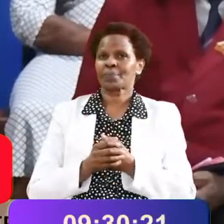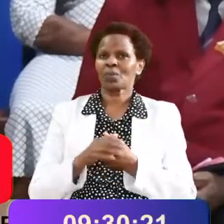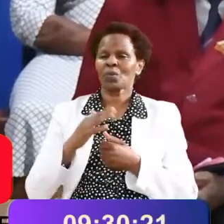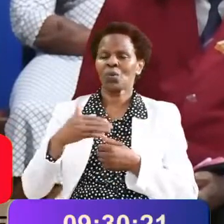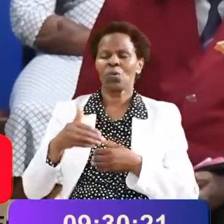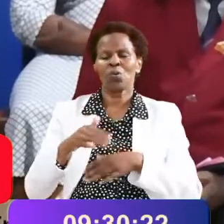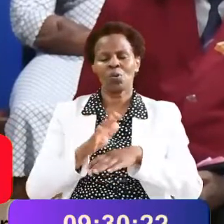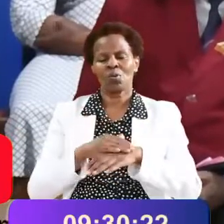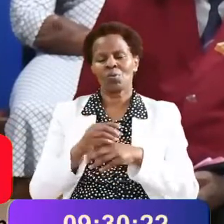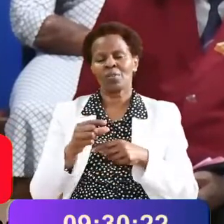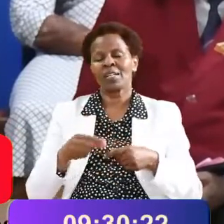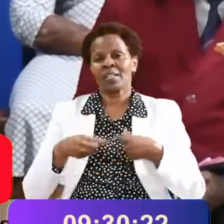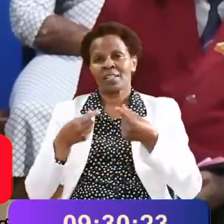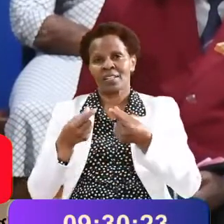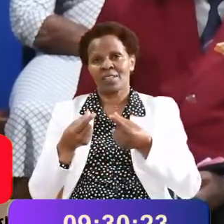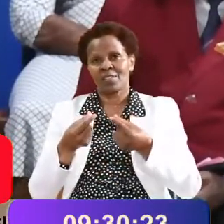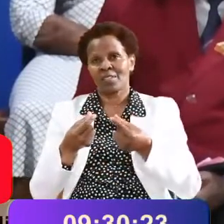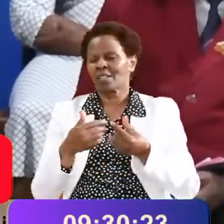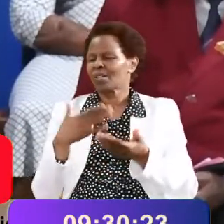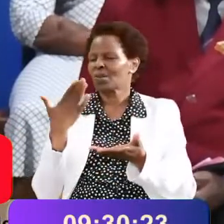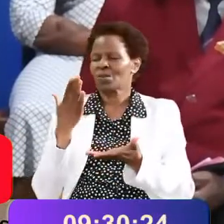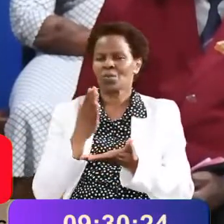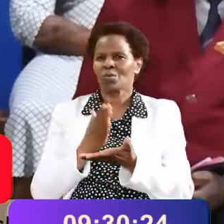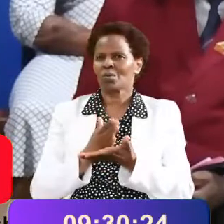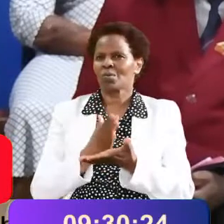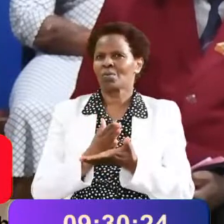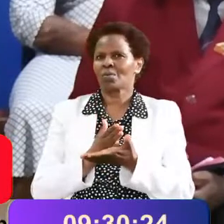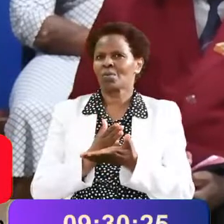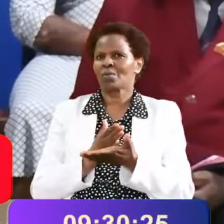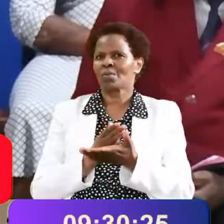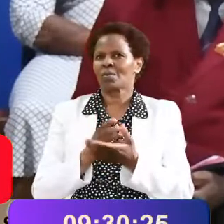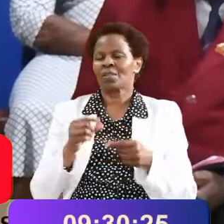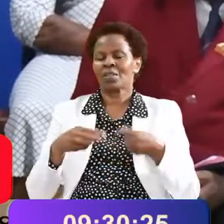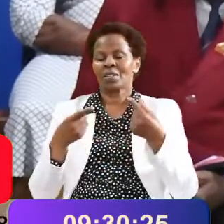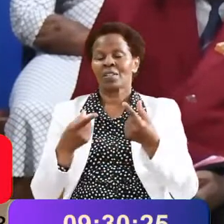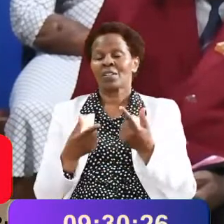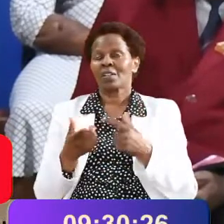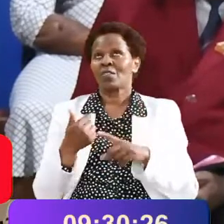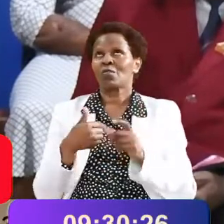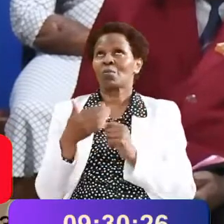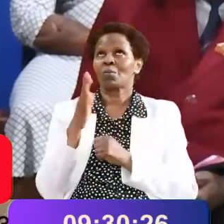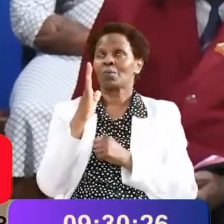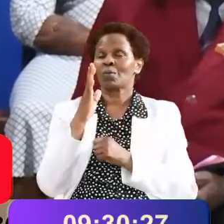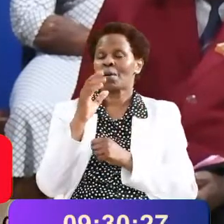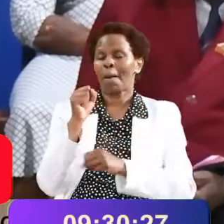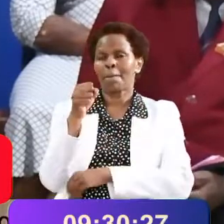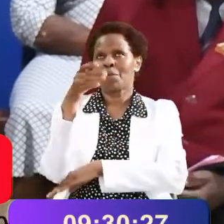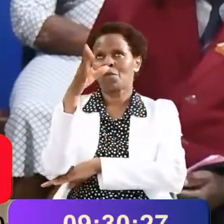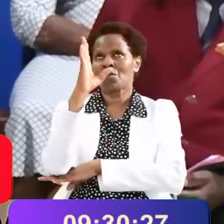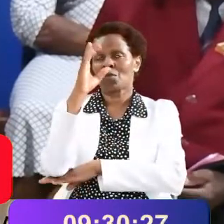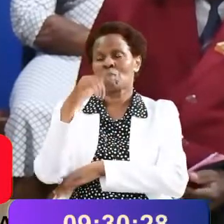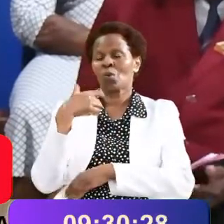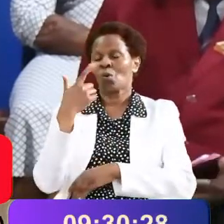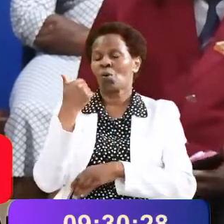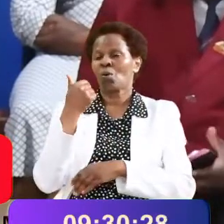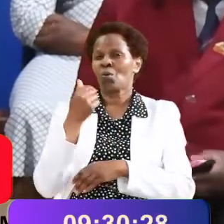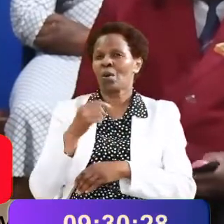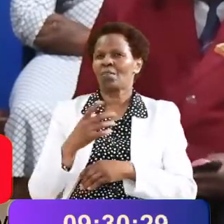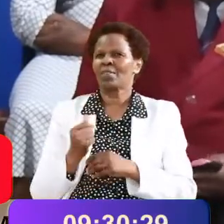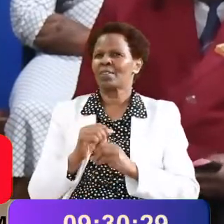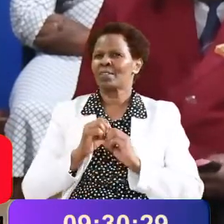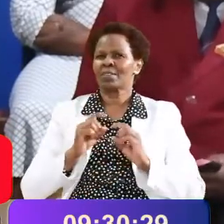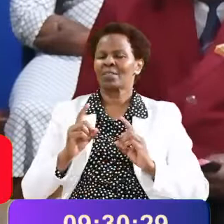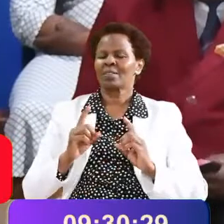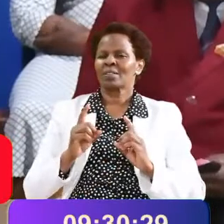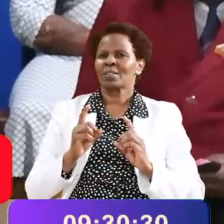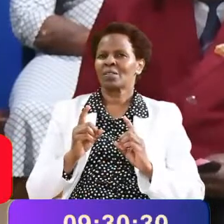gift and every perfect gift is from above and comes down from the Father of lights, with whom there is no variation or